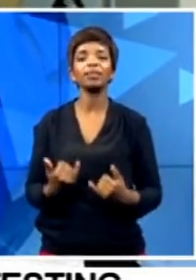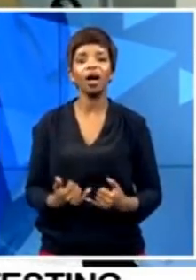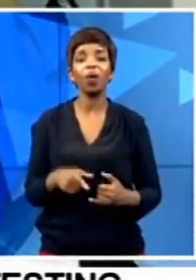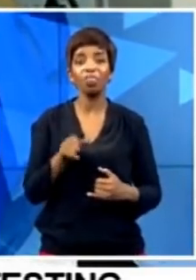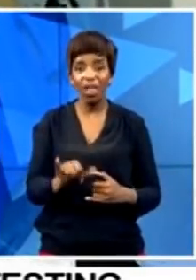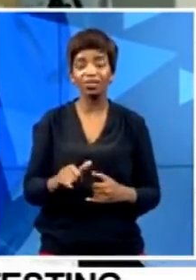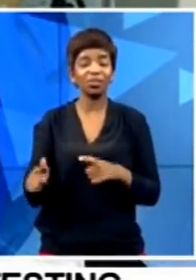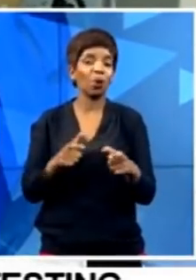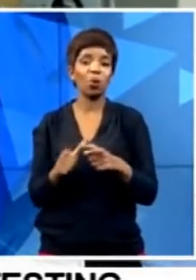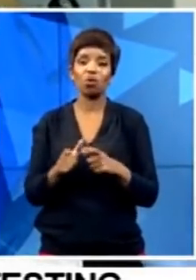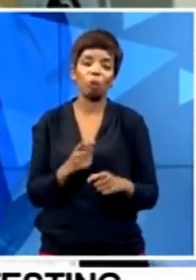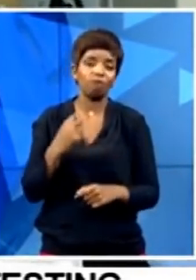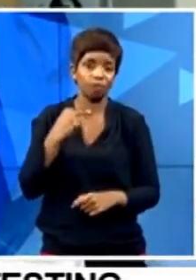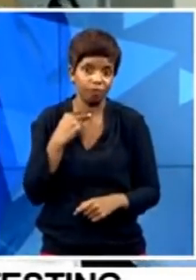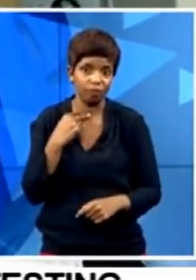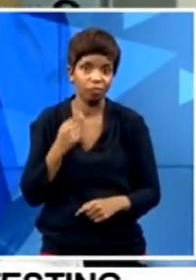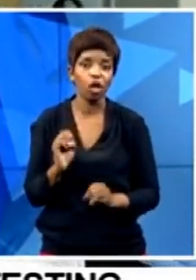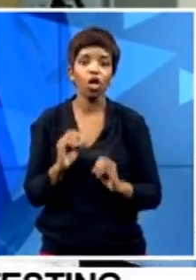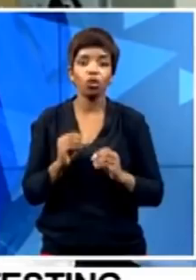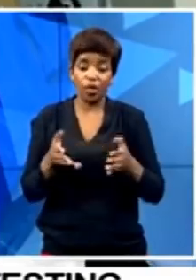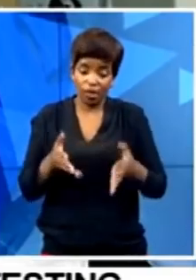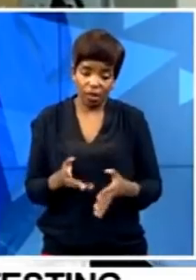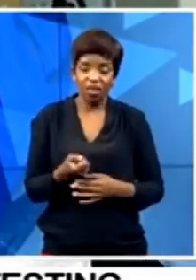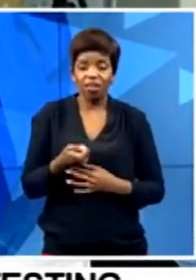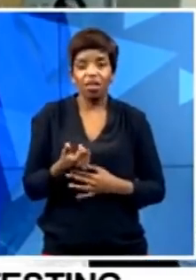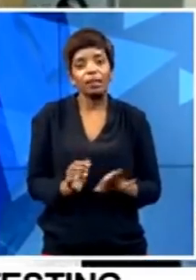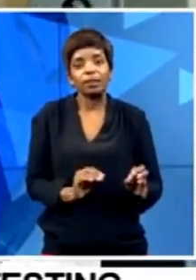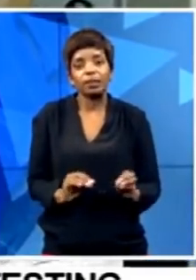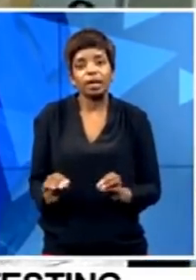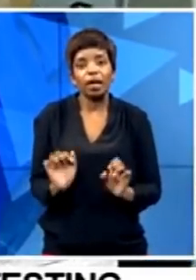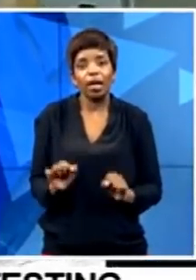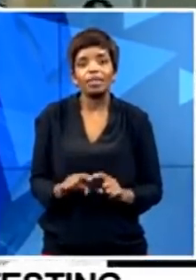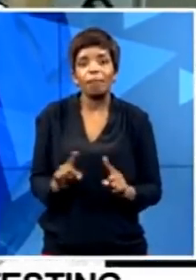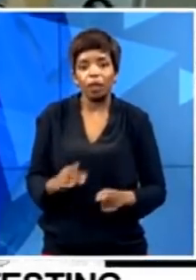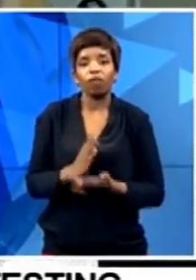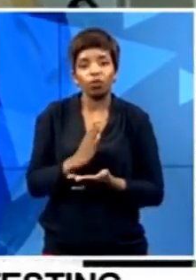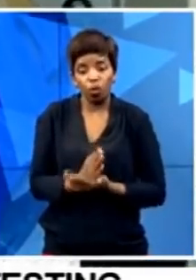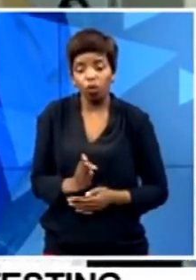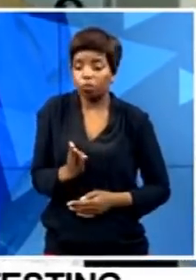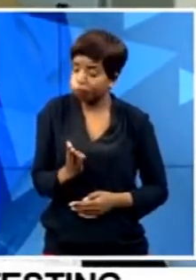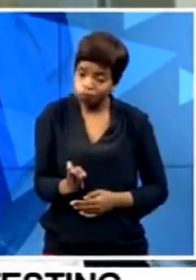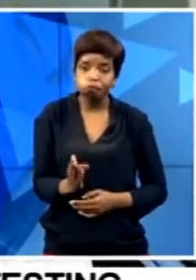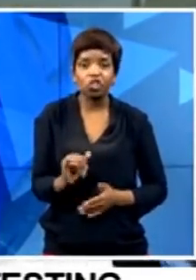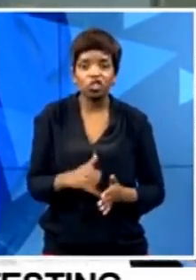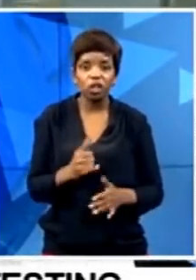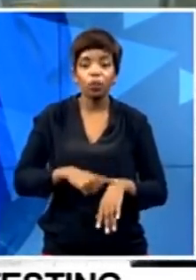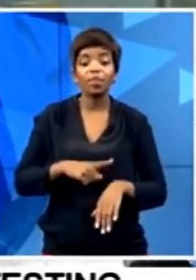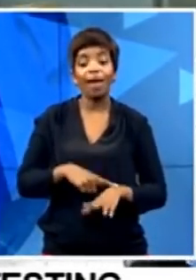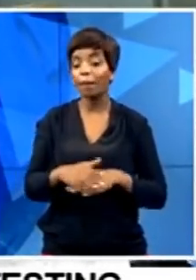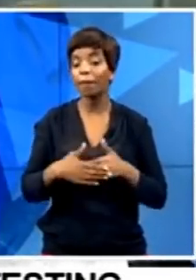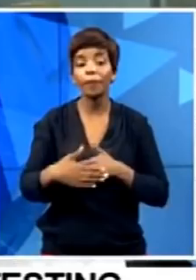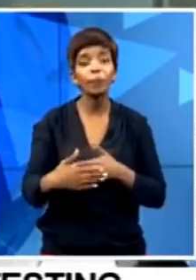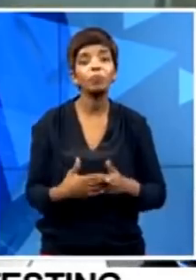just delayed here. I can tell you it is out there. It's a matter of time. It's going to actually burst out. So we've got to be prepared.